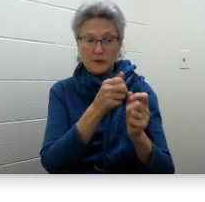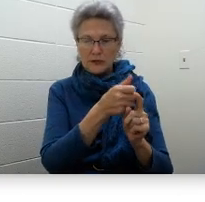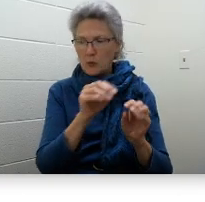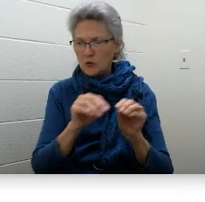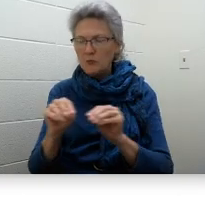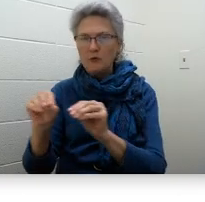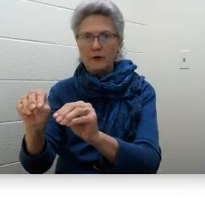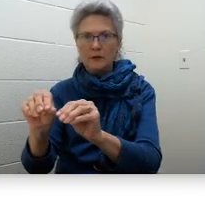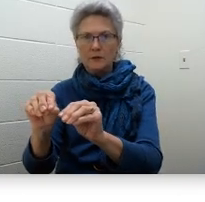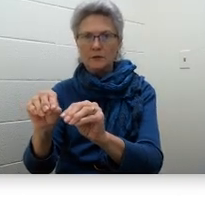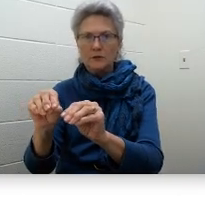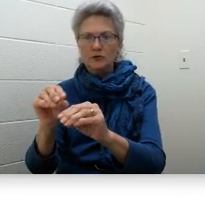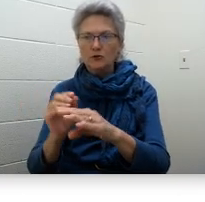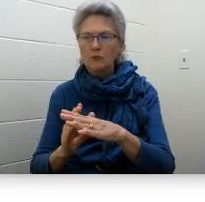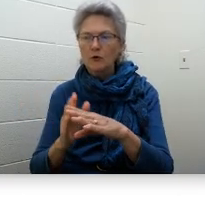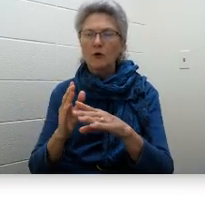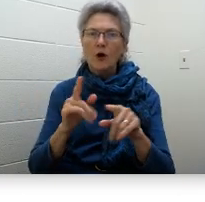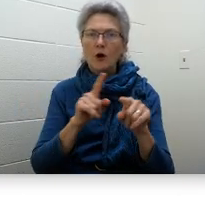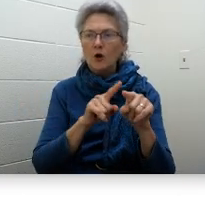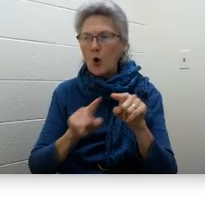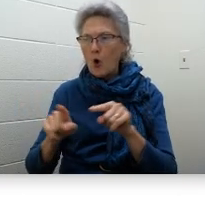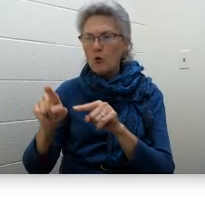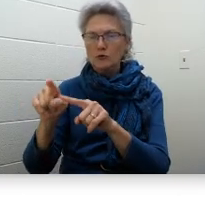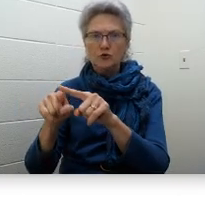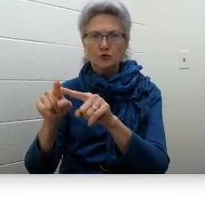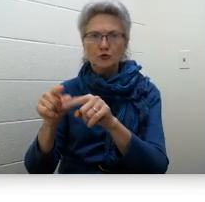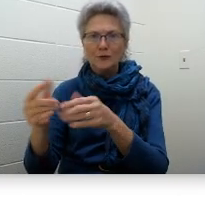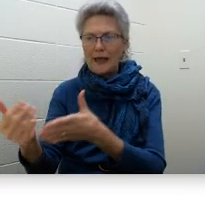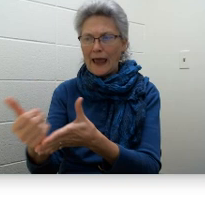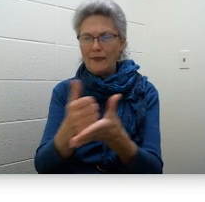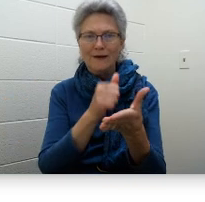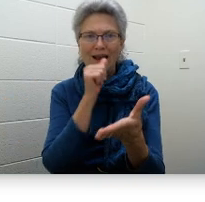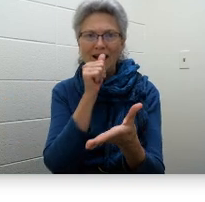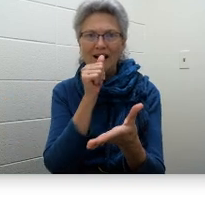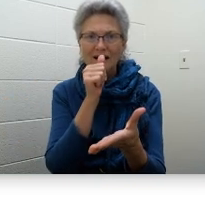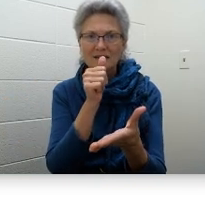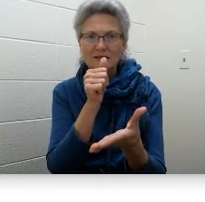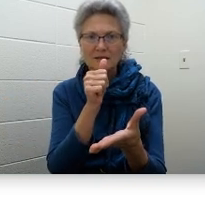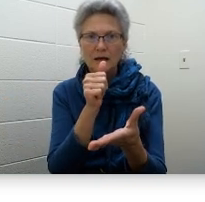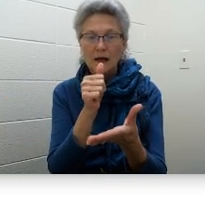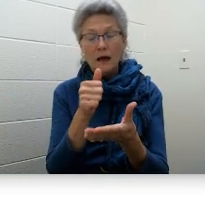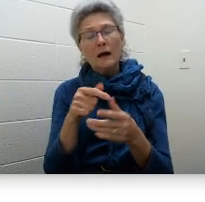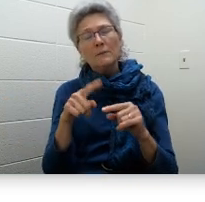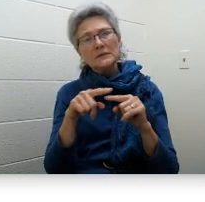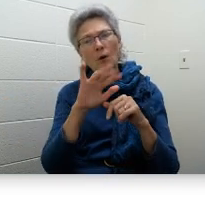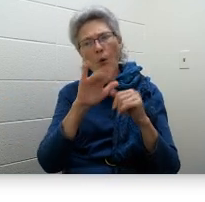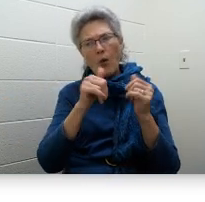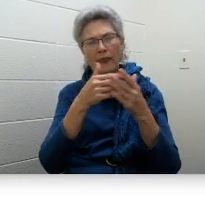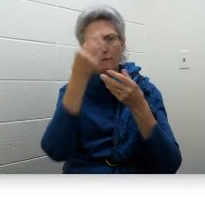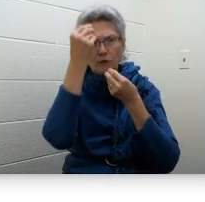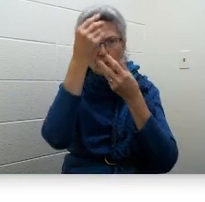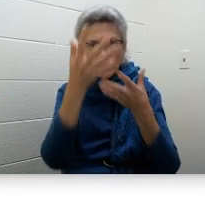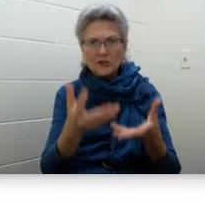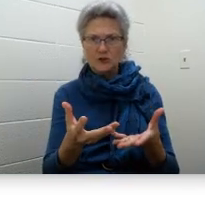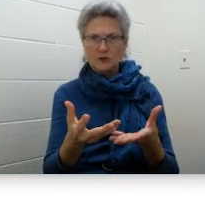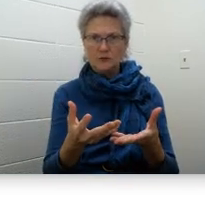in order to cross the side where he can gather these acorns. So based off all of that